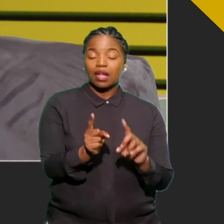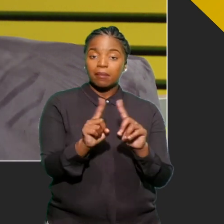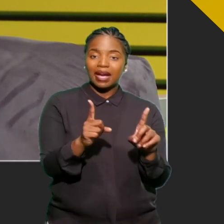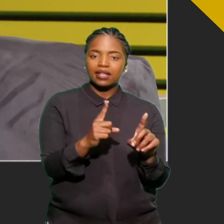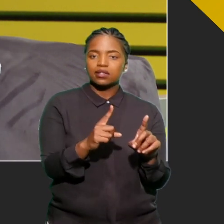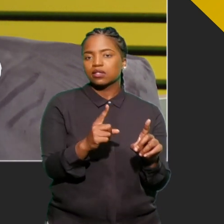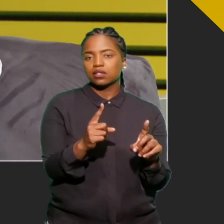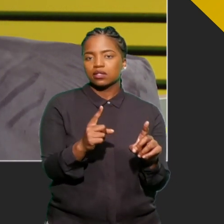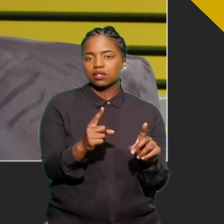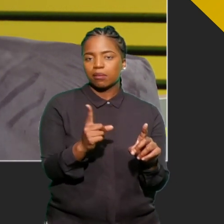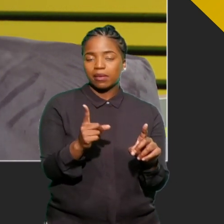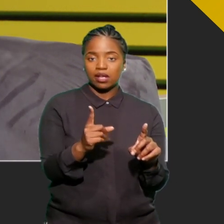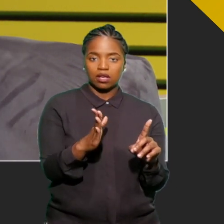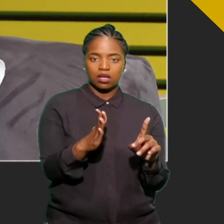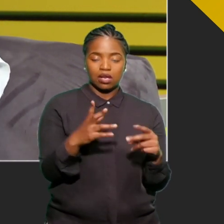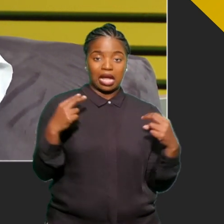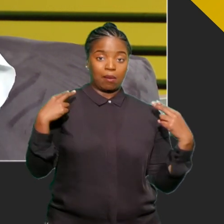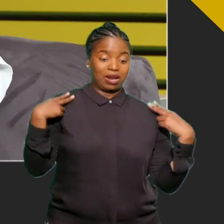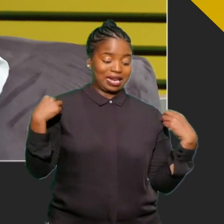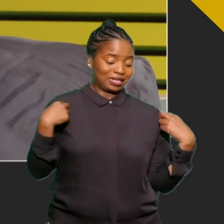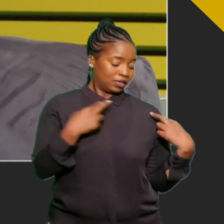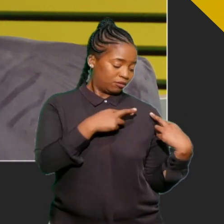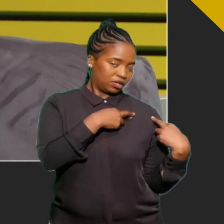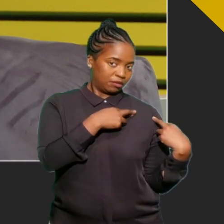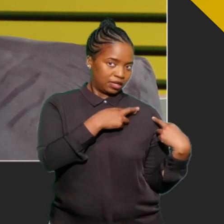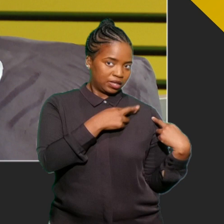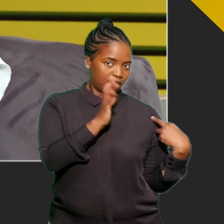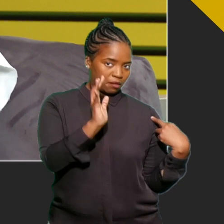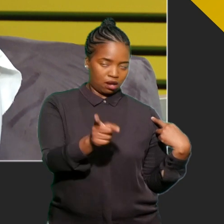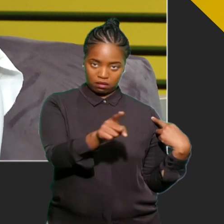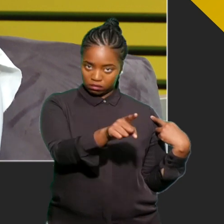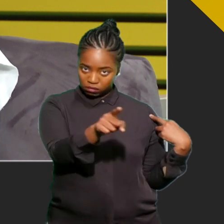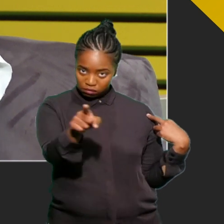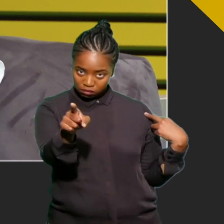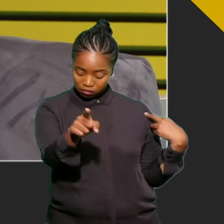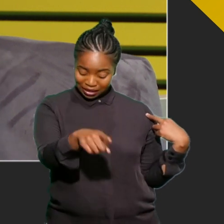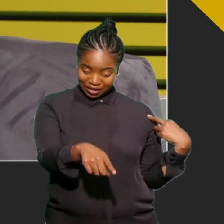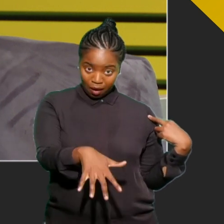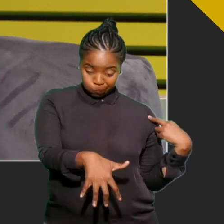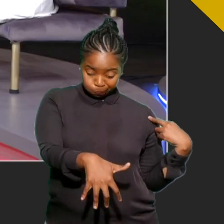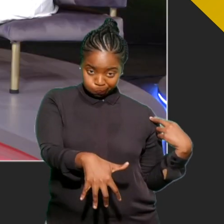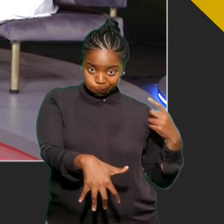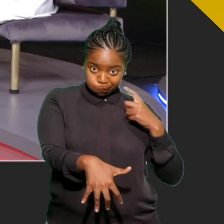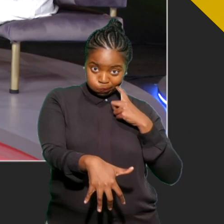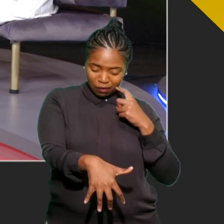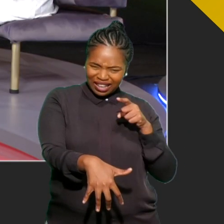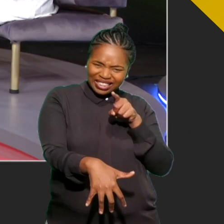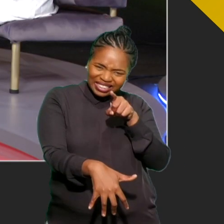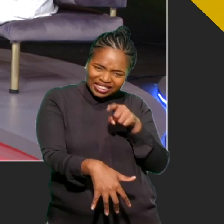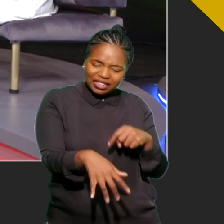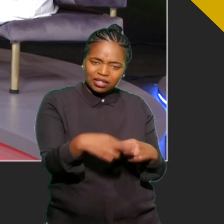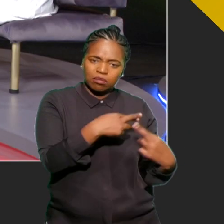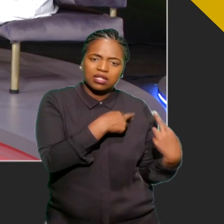it's not just the healthcare's responsibility, it's also the patient's responsibility. Because if we are born and now we're going to